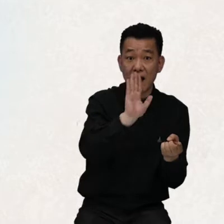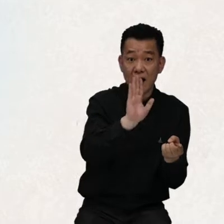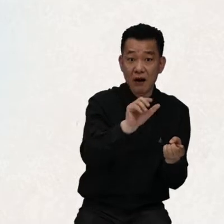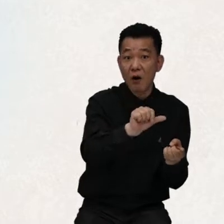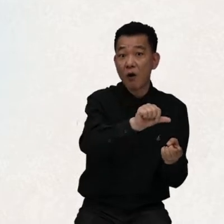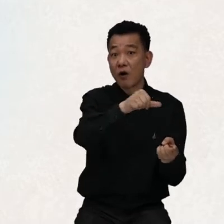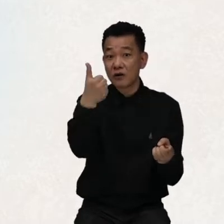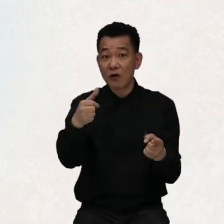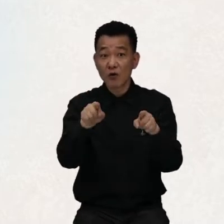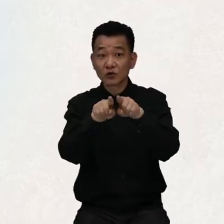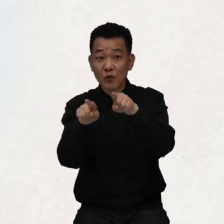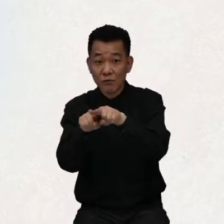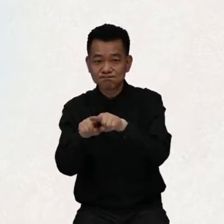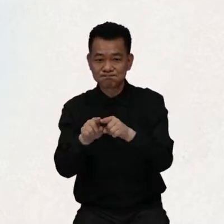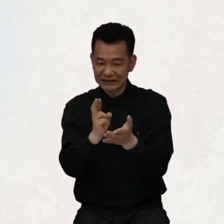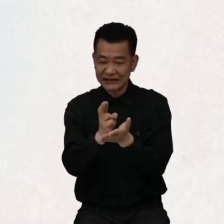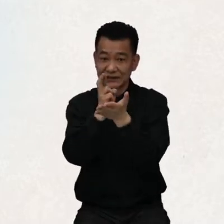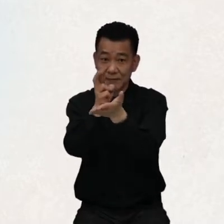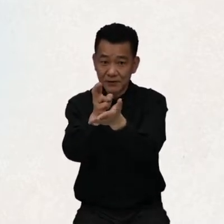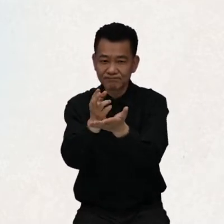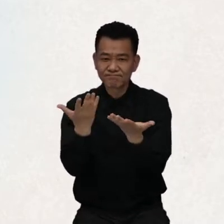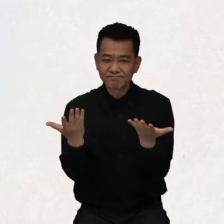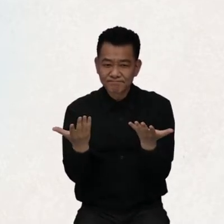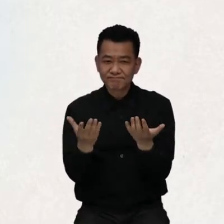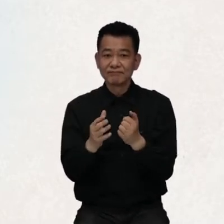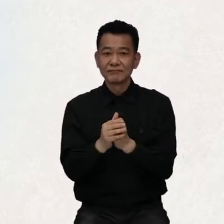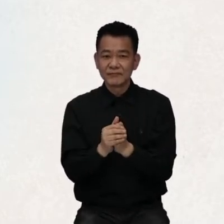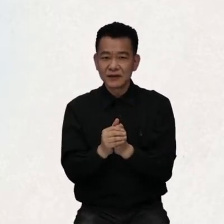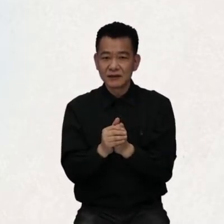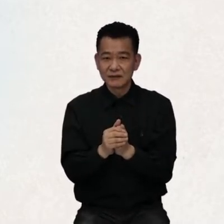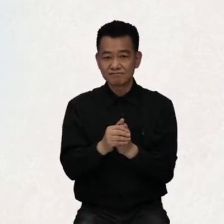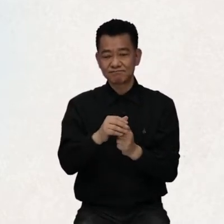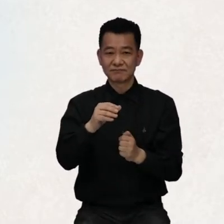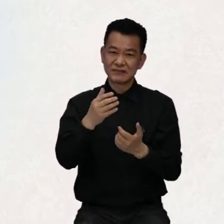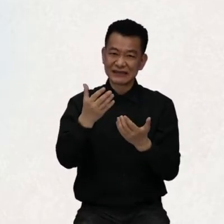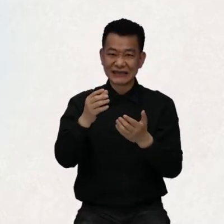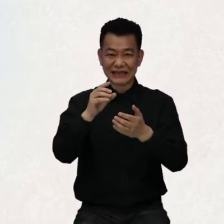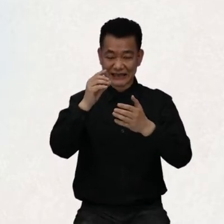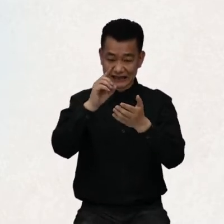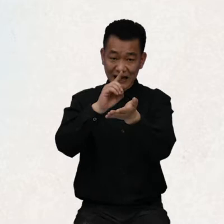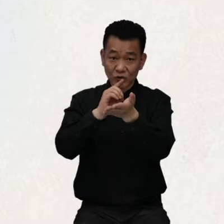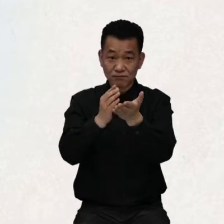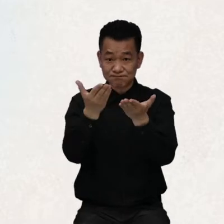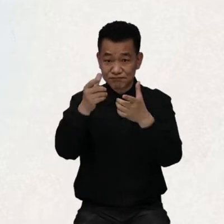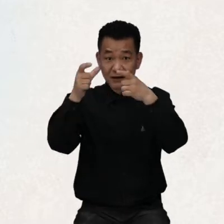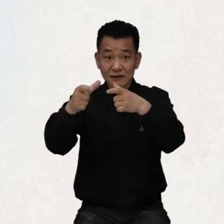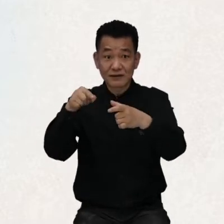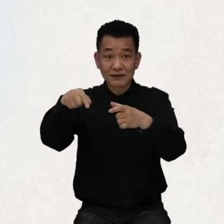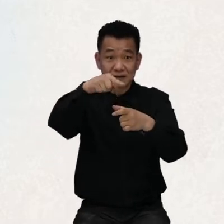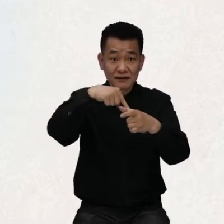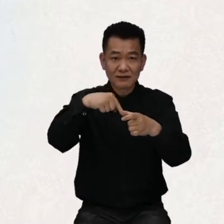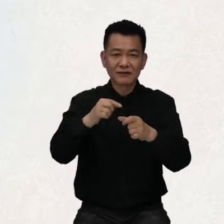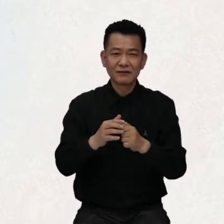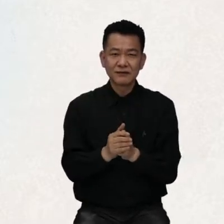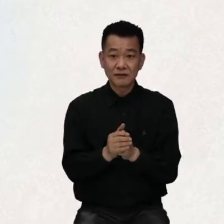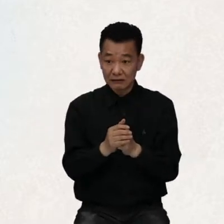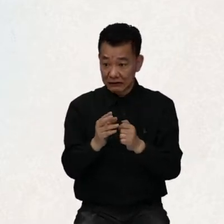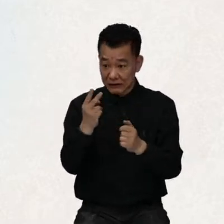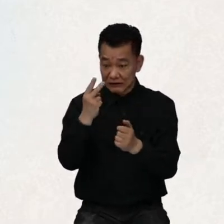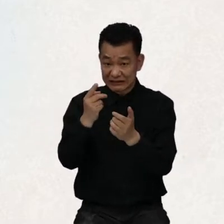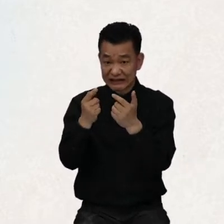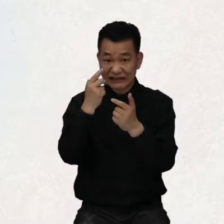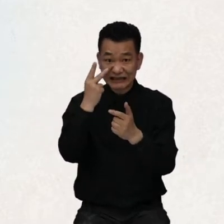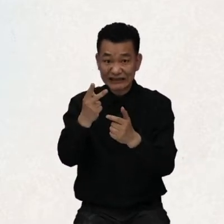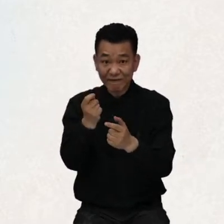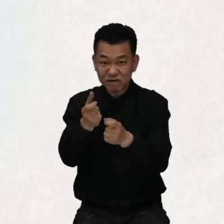minimizing existing disabilities, but they also include the area of sexual and reproductive health and rehabilitation,